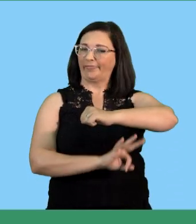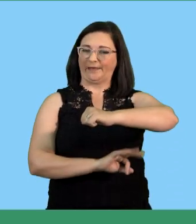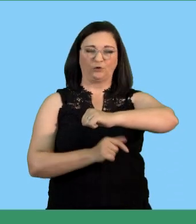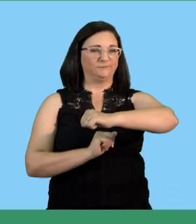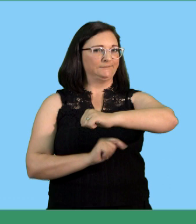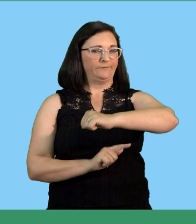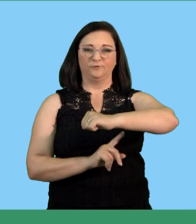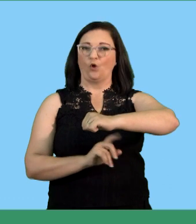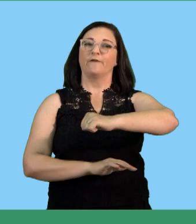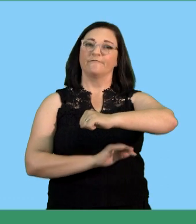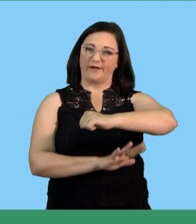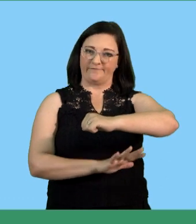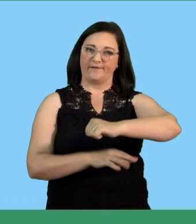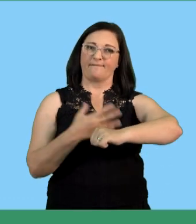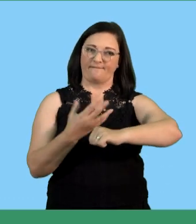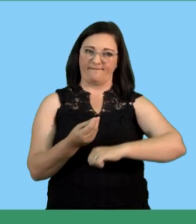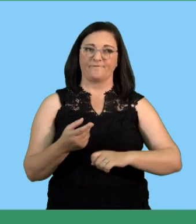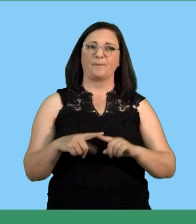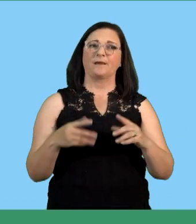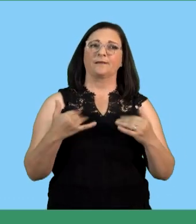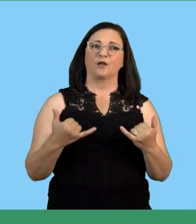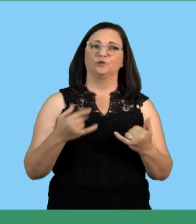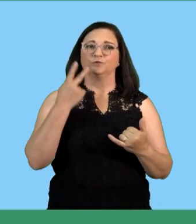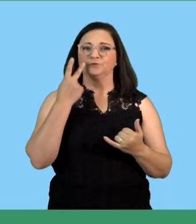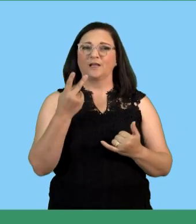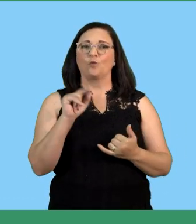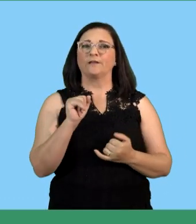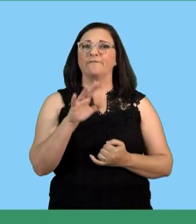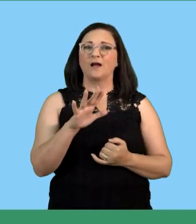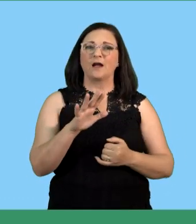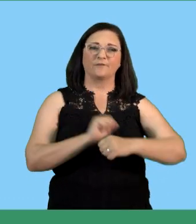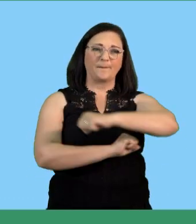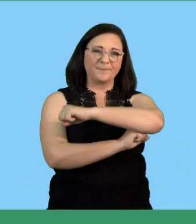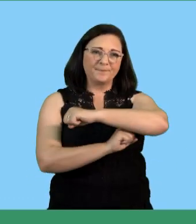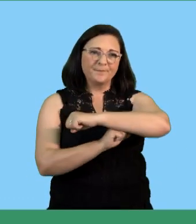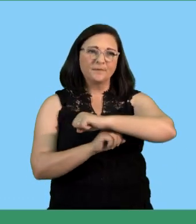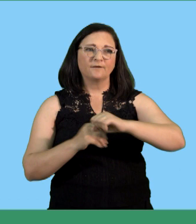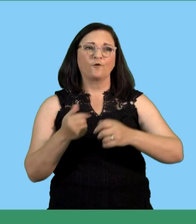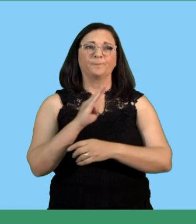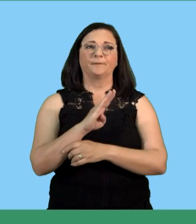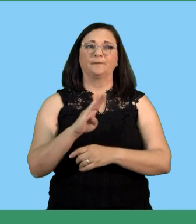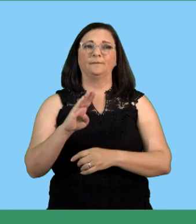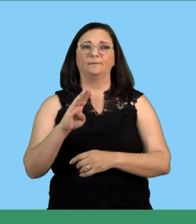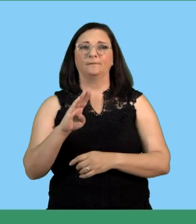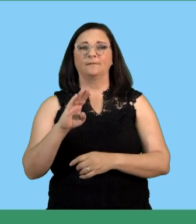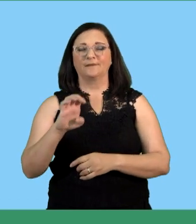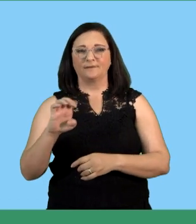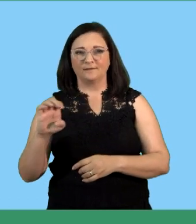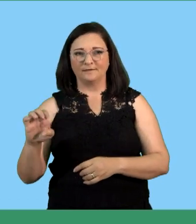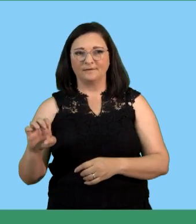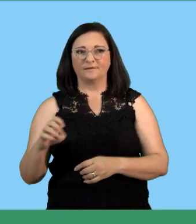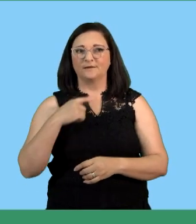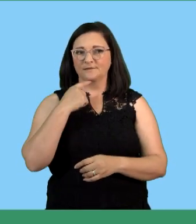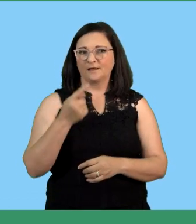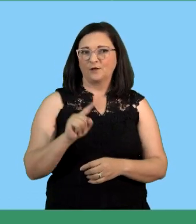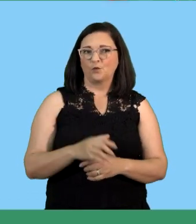three, not seven. Ways in which a business could apply the revised five pillars of BBBEE in the workplace. It refers to